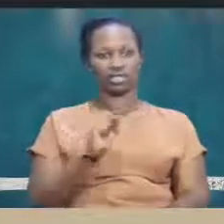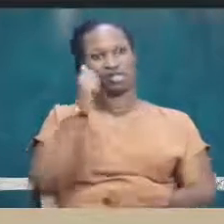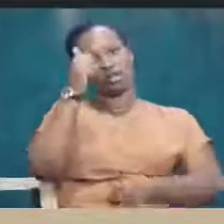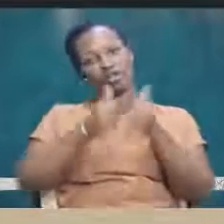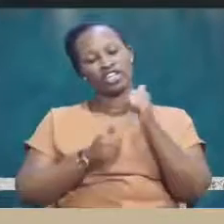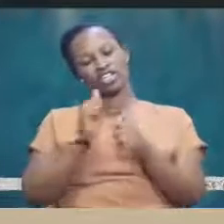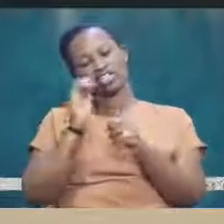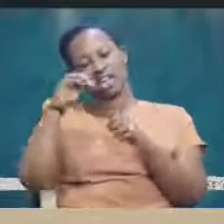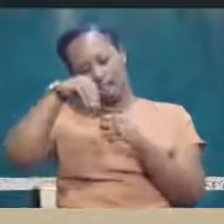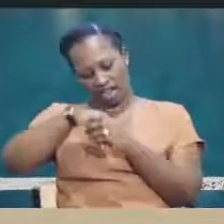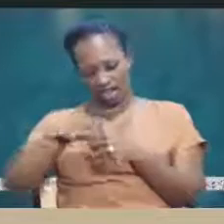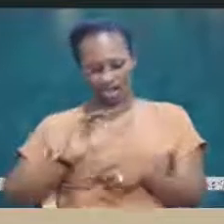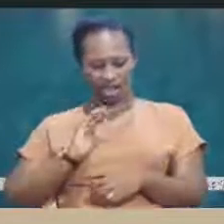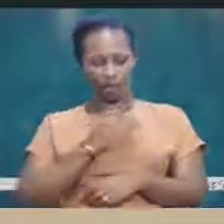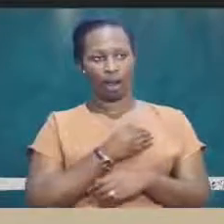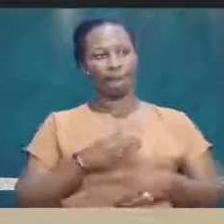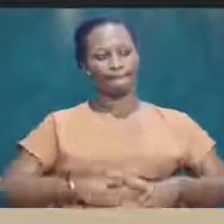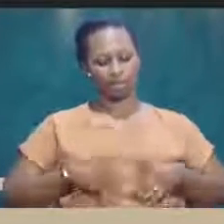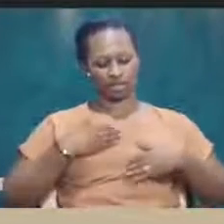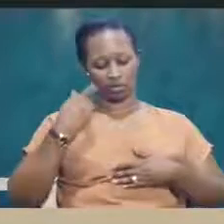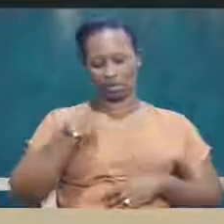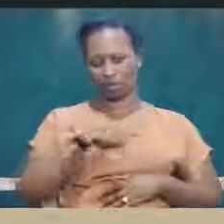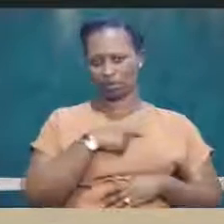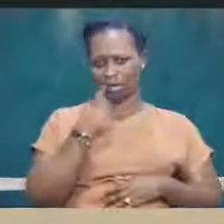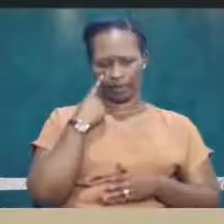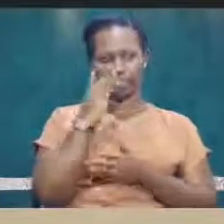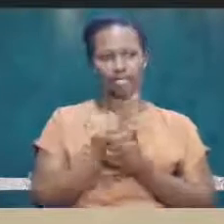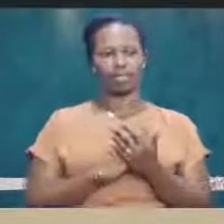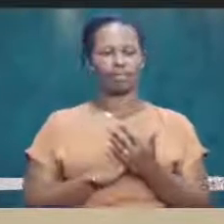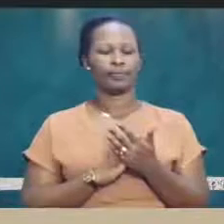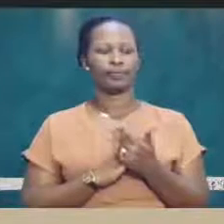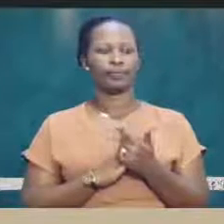are in our body. We are going to see some of them.